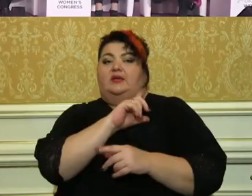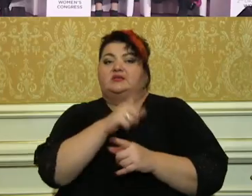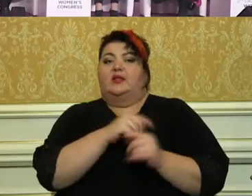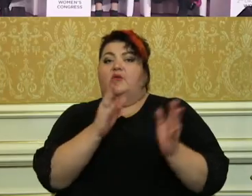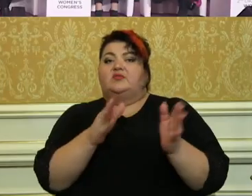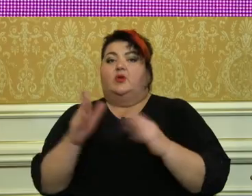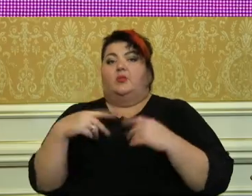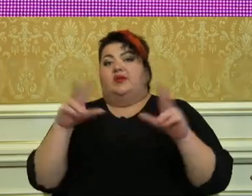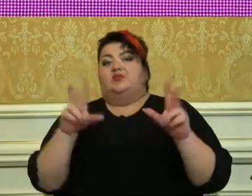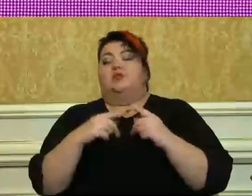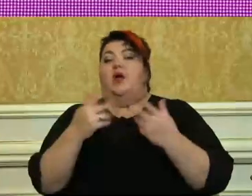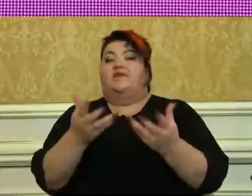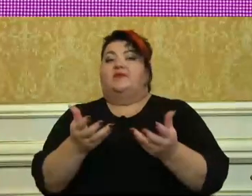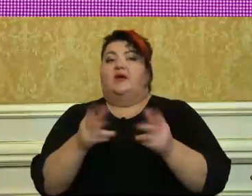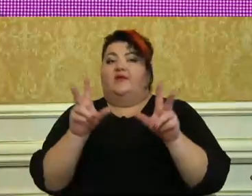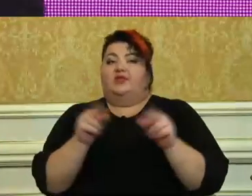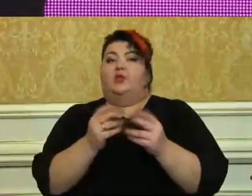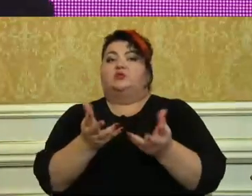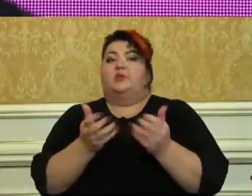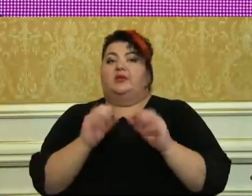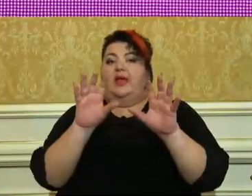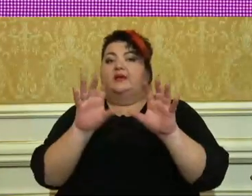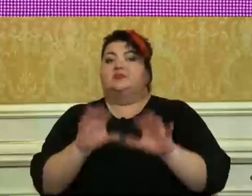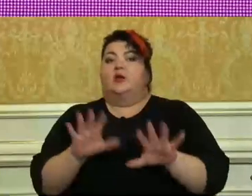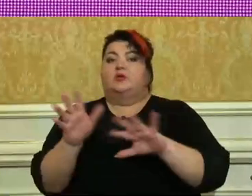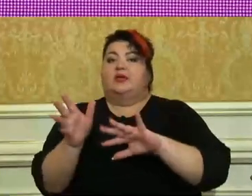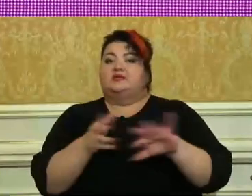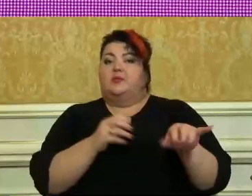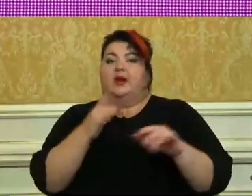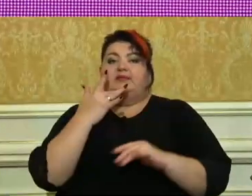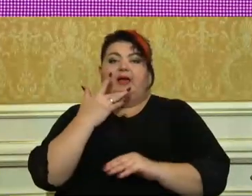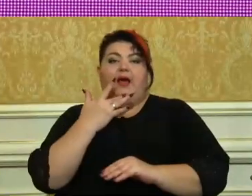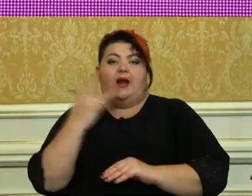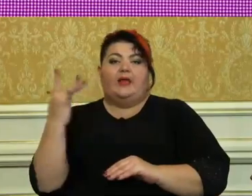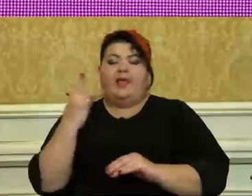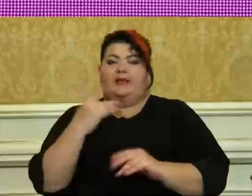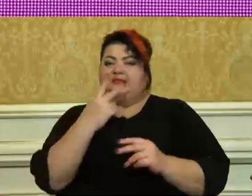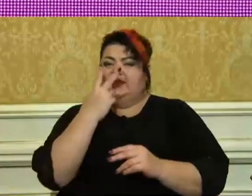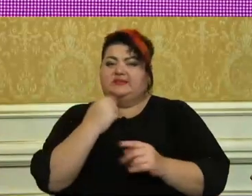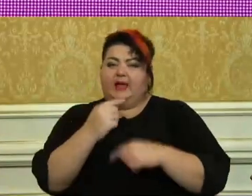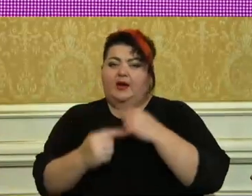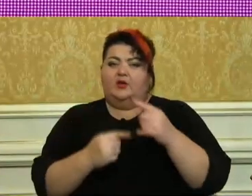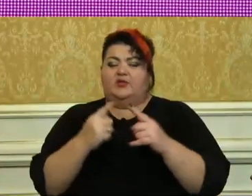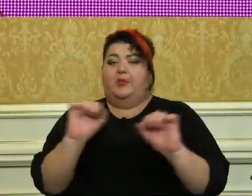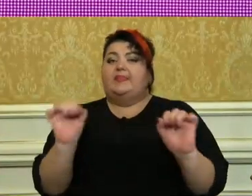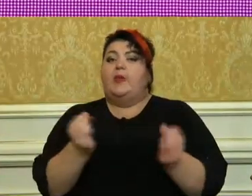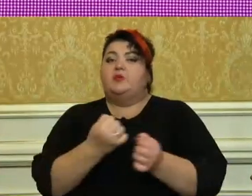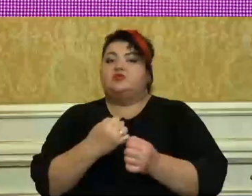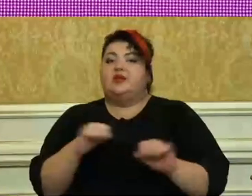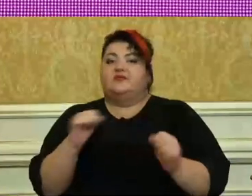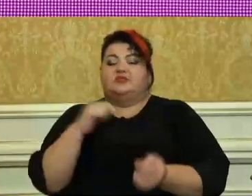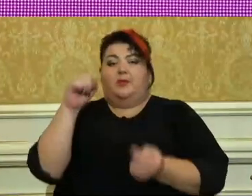about security services, we've managed to adopt the law which fights the